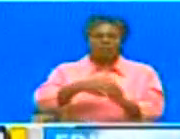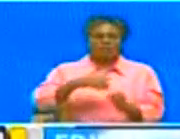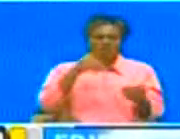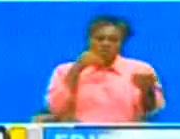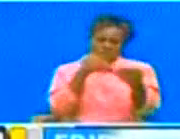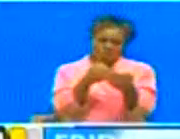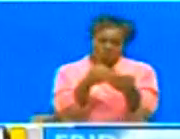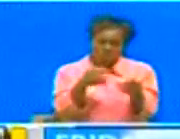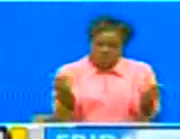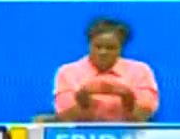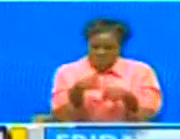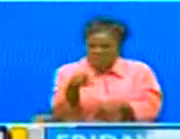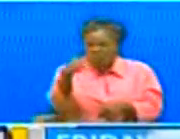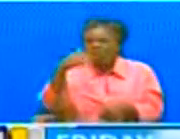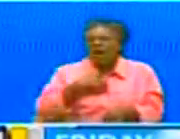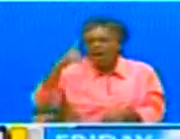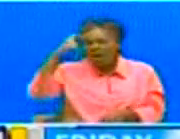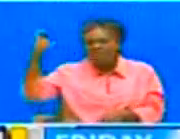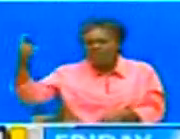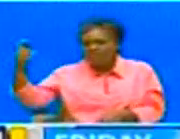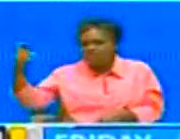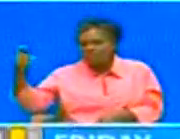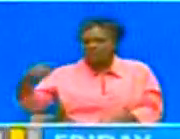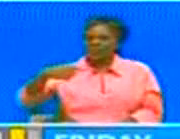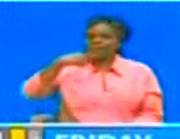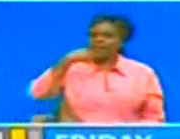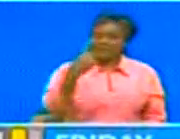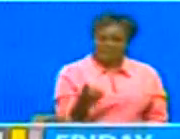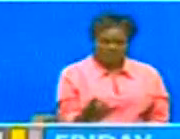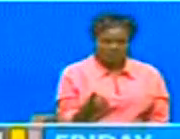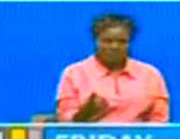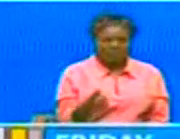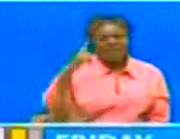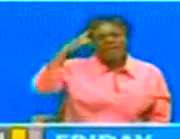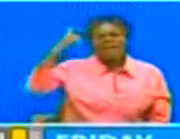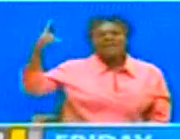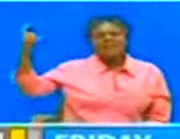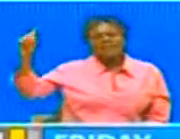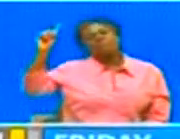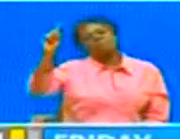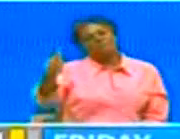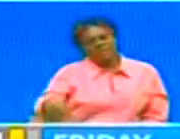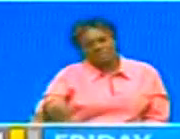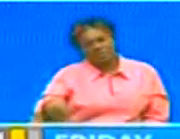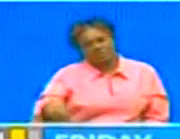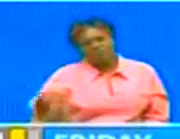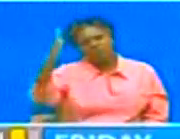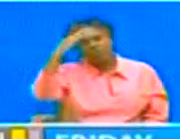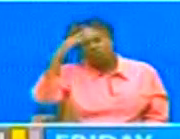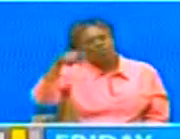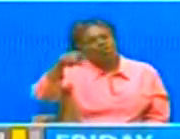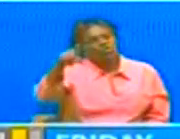to who you are? Do you have dreams? Let me tell you, you got to dream in order to know where you want